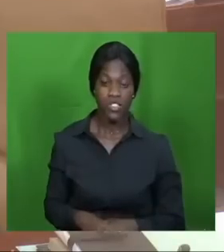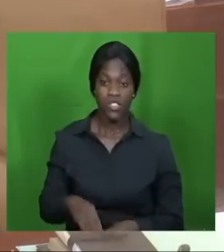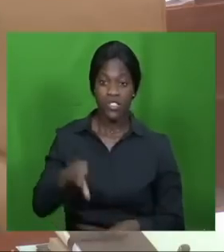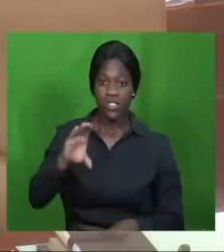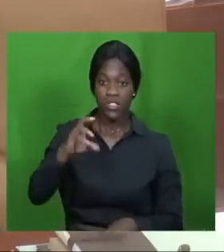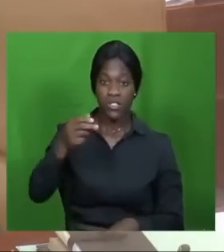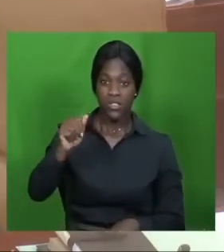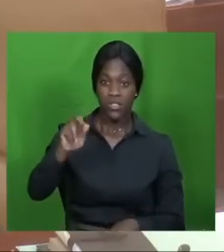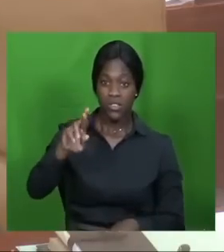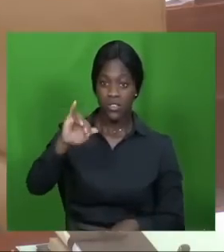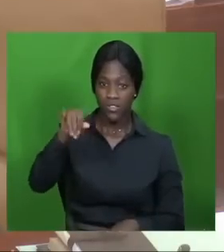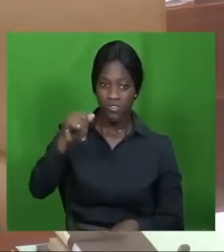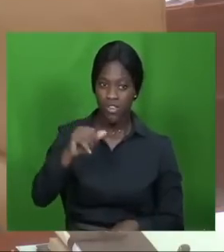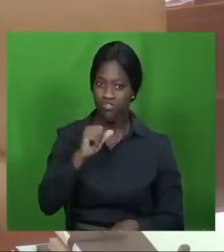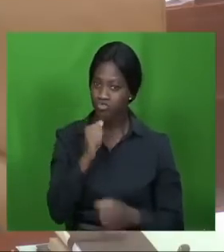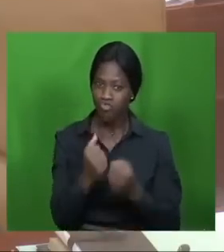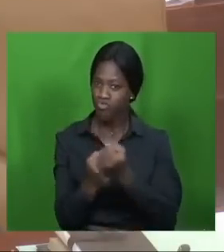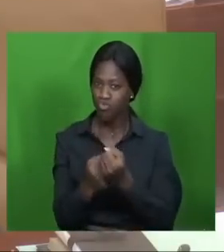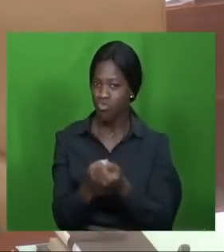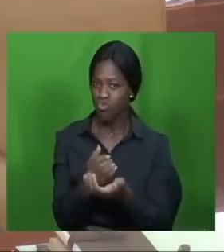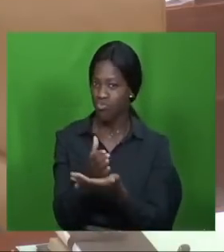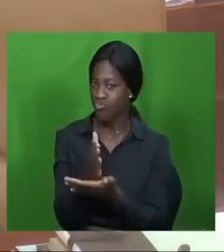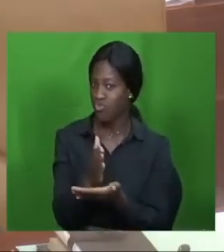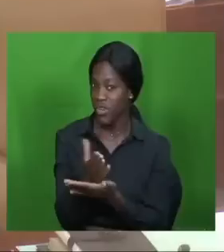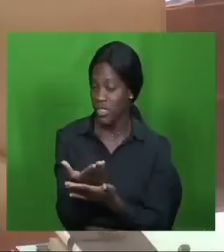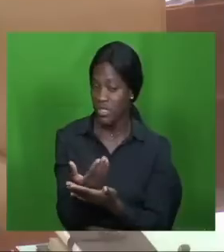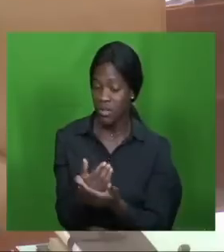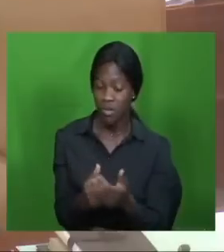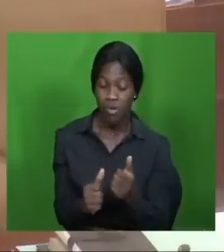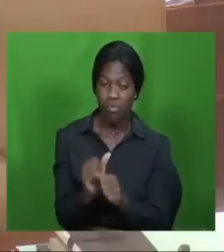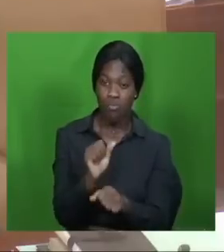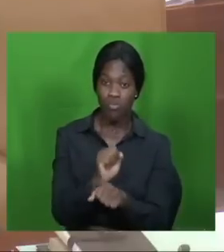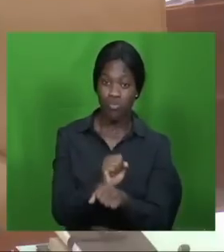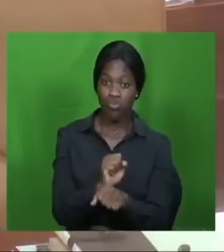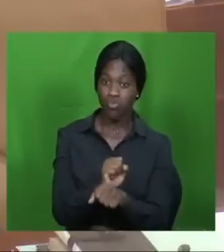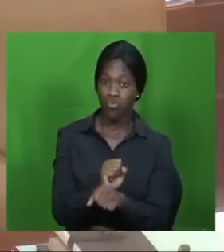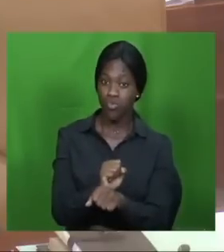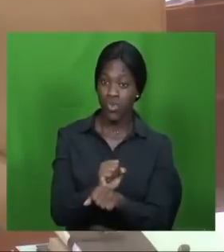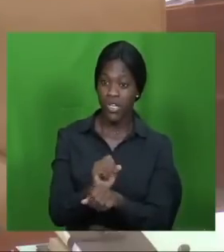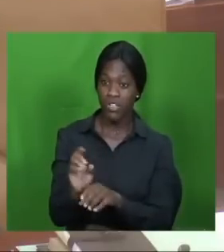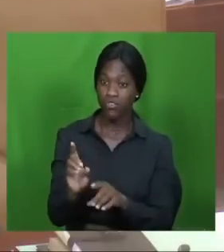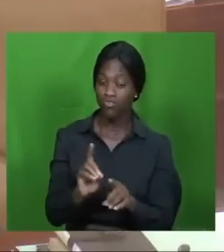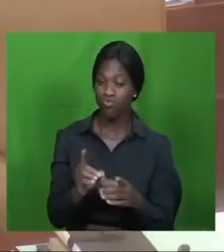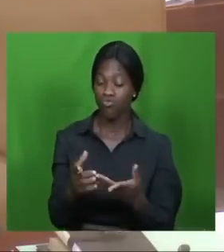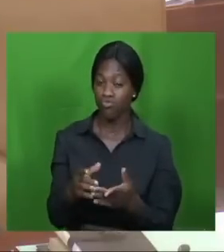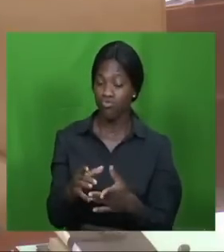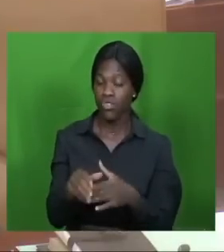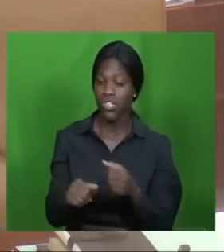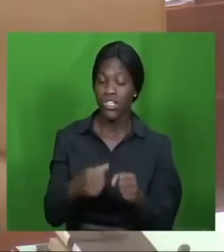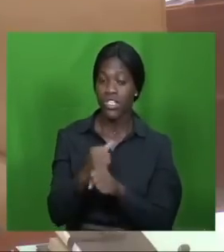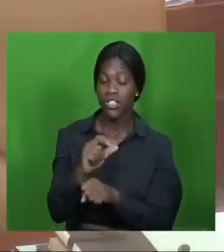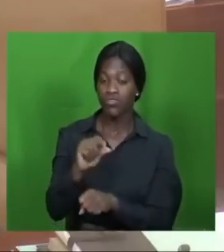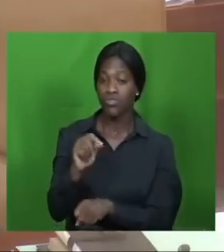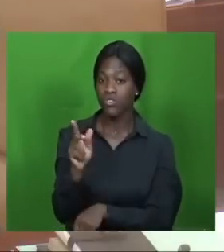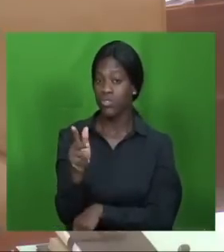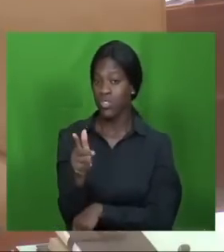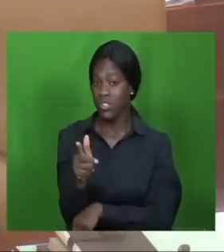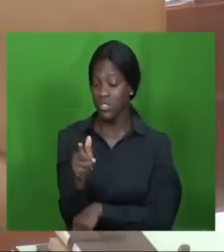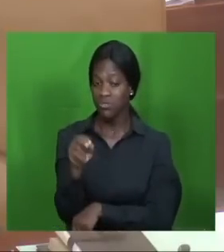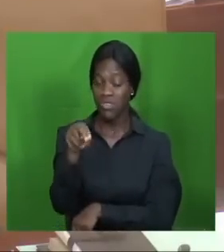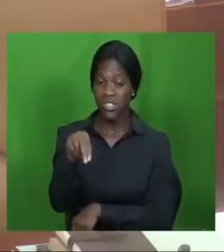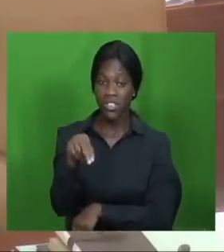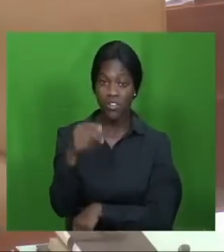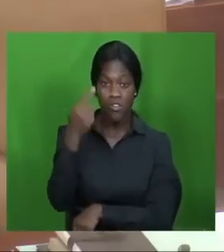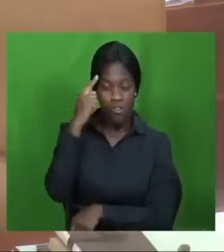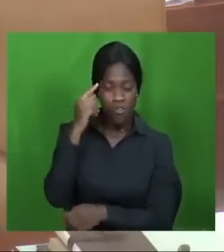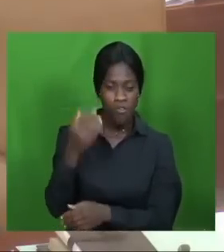funded adequately. Much of their performance in 2023, what they required for goods and services,